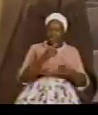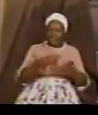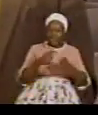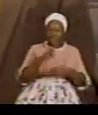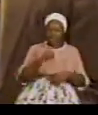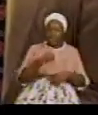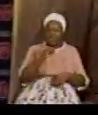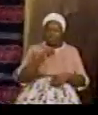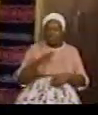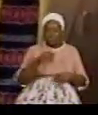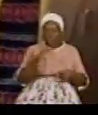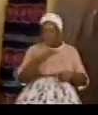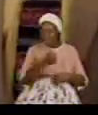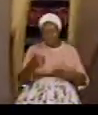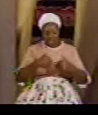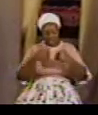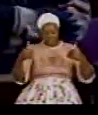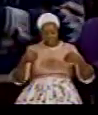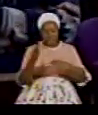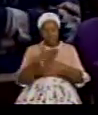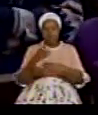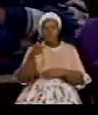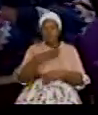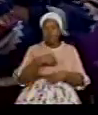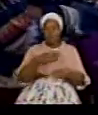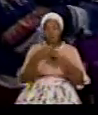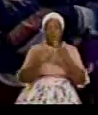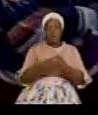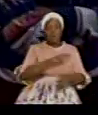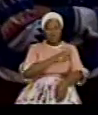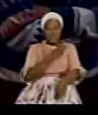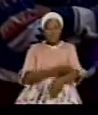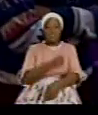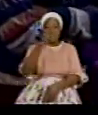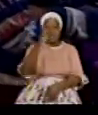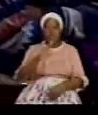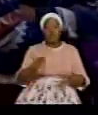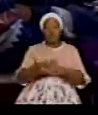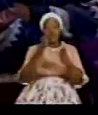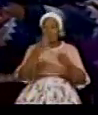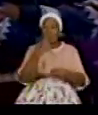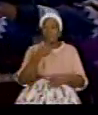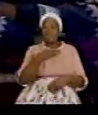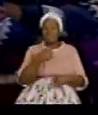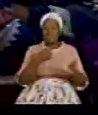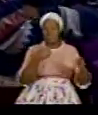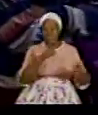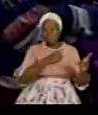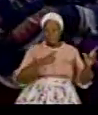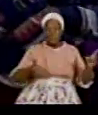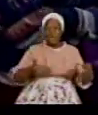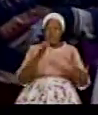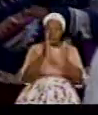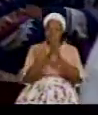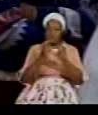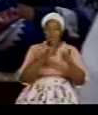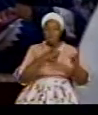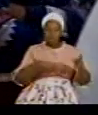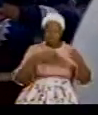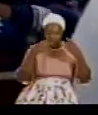of demarcation between you and the Almighty God. Open your mouth and talk to the Lord in